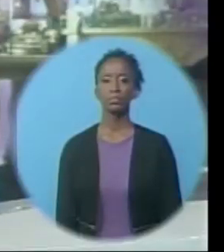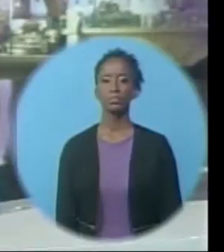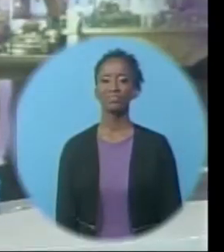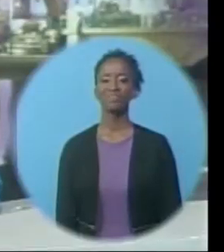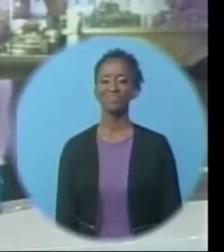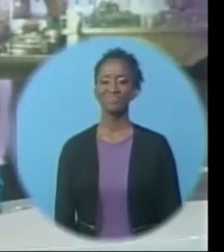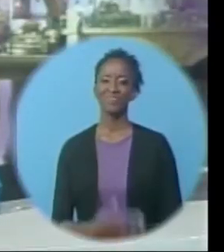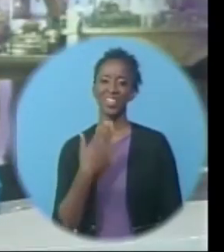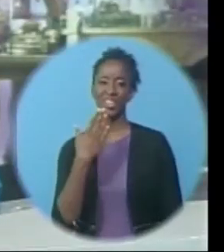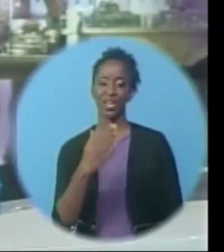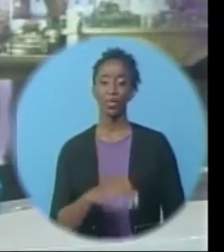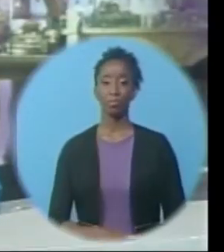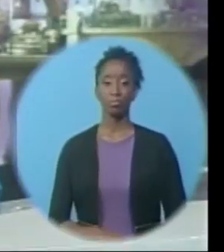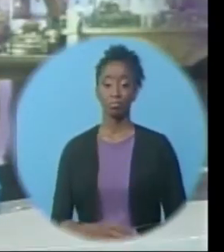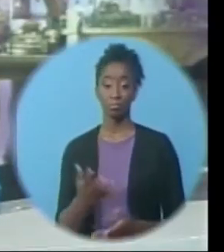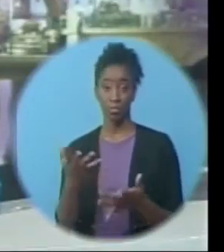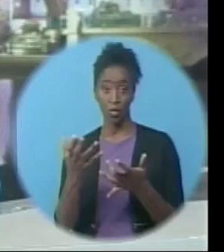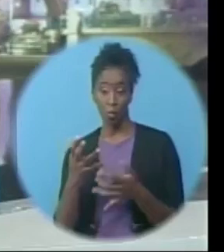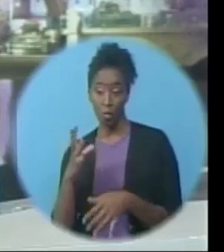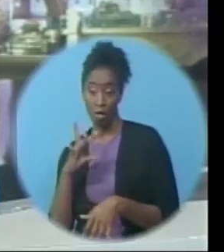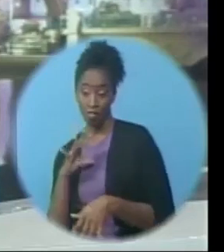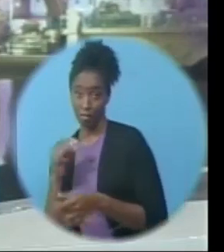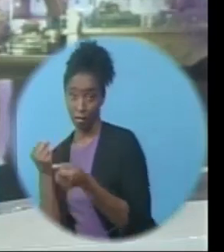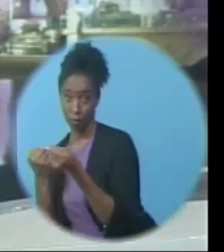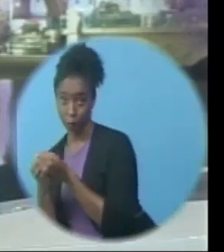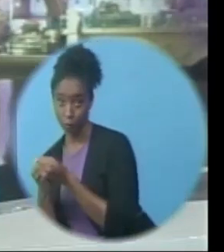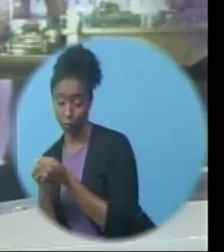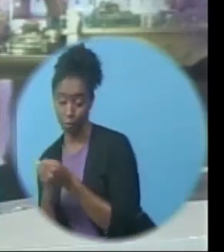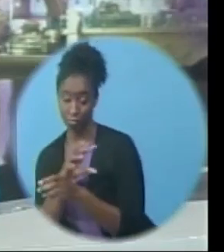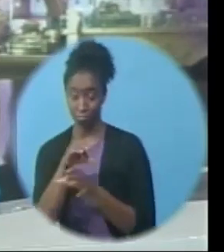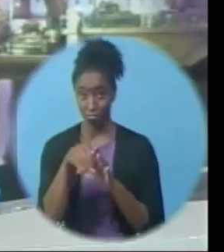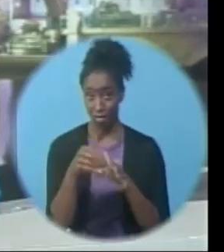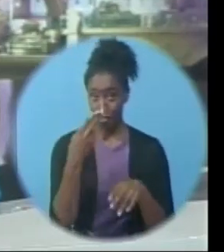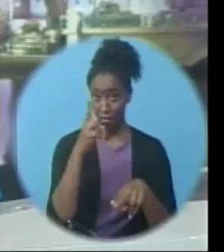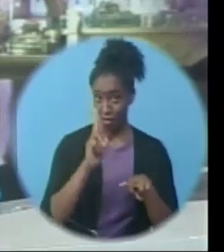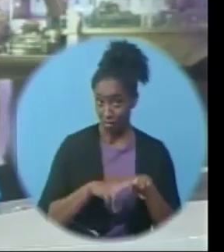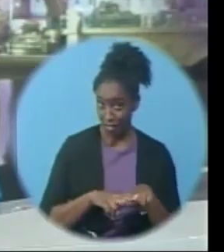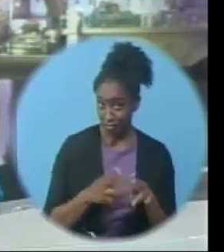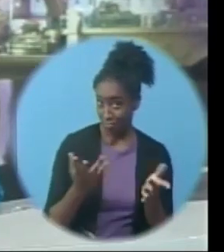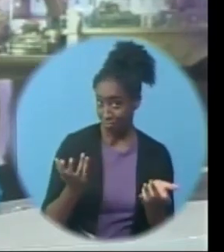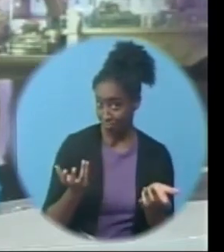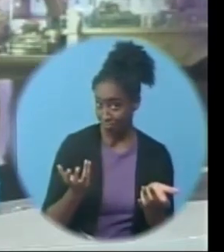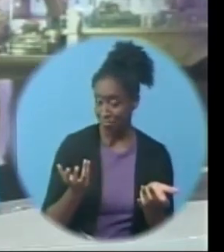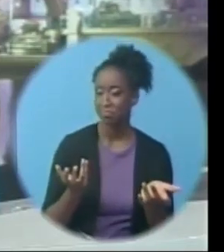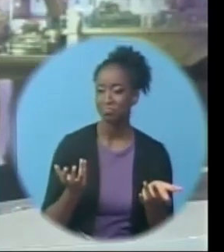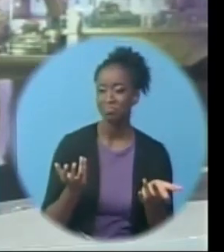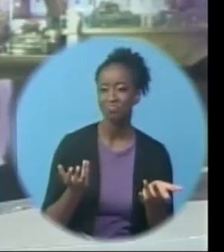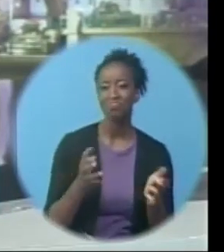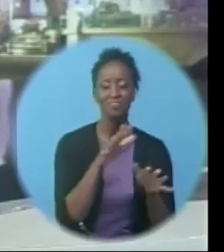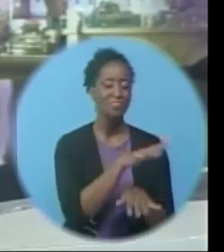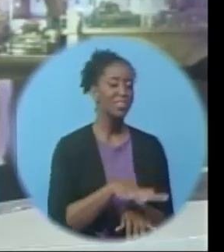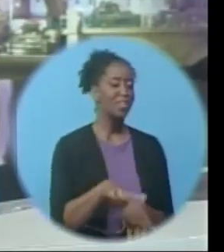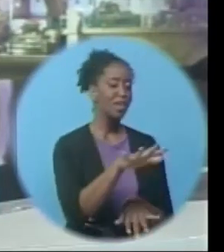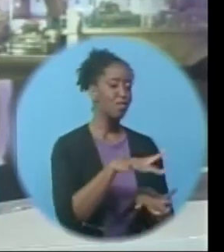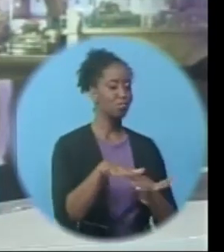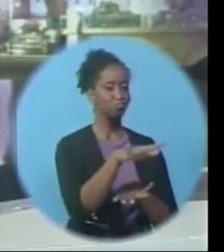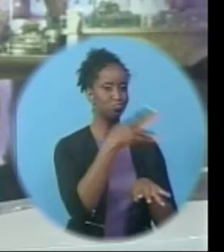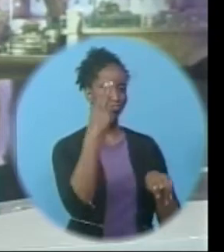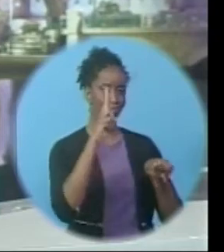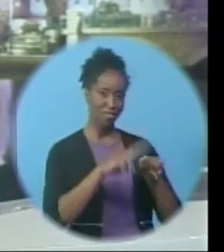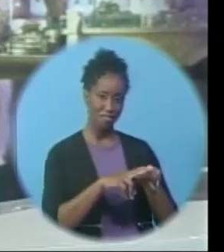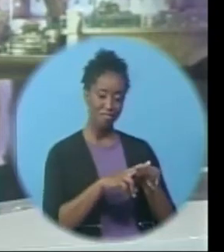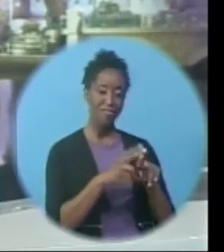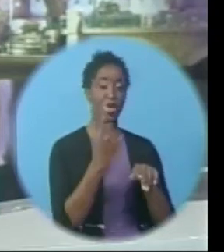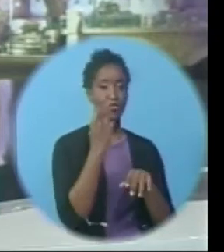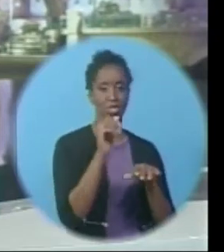Thanks, Denise. Well, would you like to contribute to a good cause and have fun while doing it? Well, a new outdoor attraction will offer both